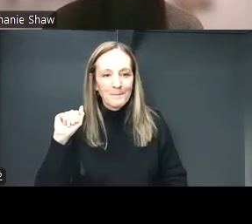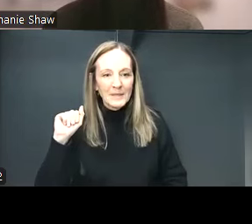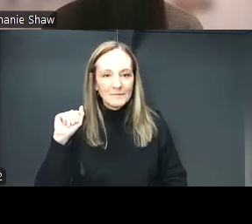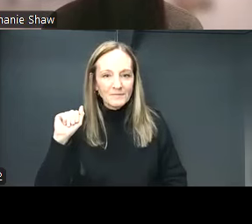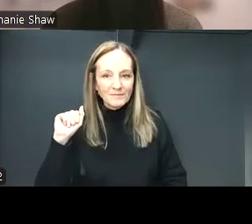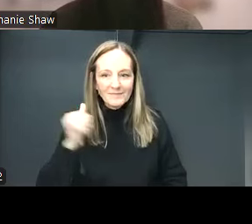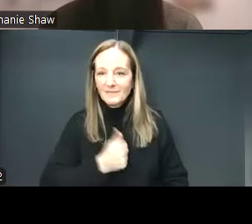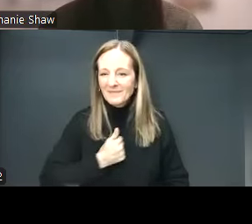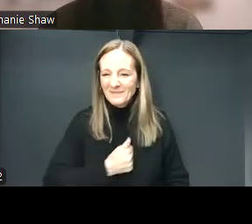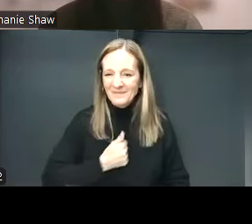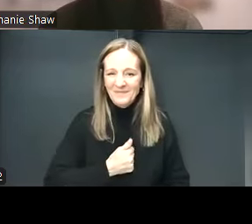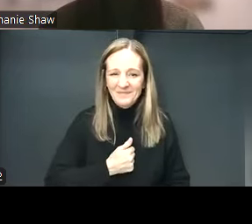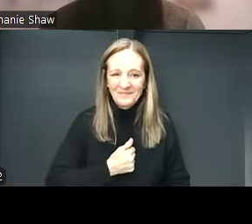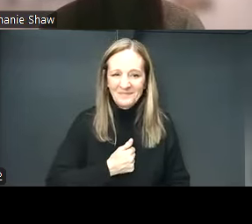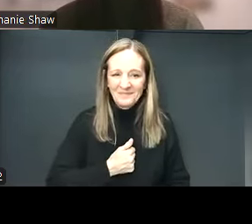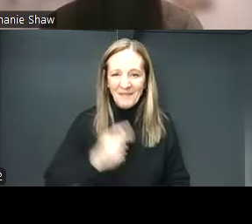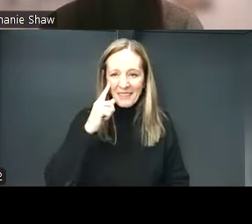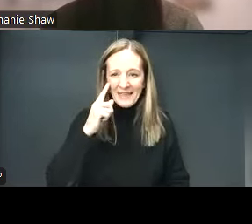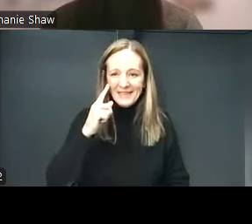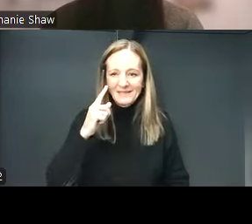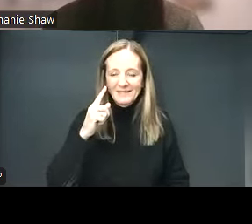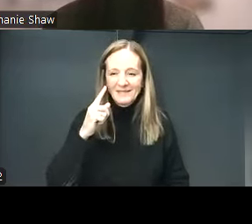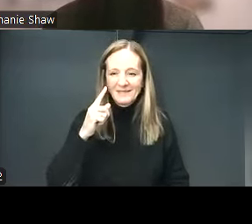I apologize. I think he's a little laggy there.